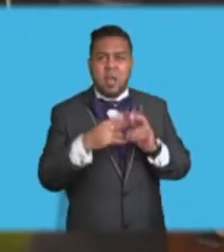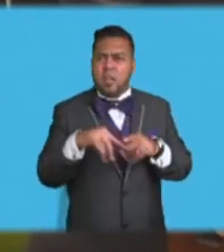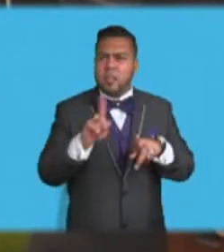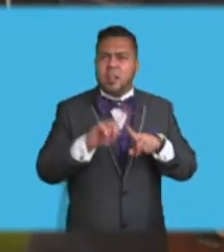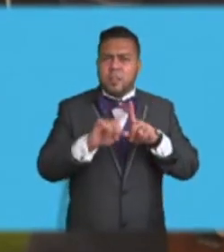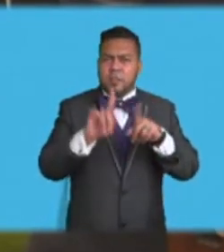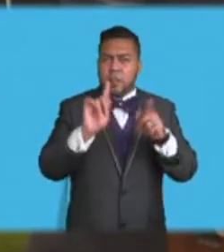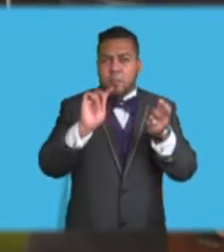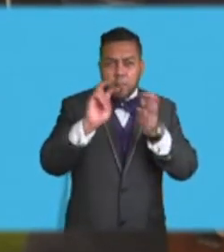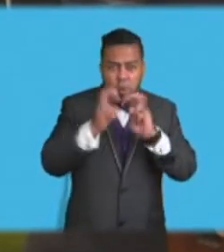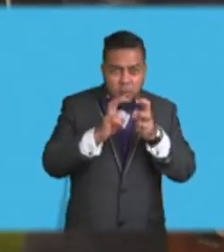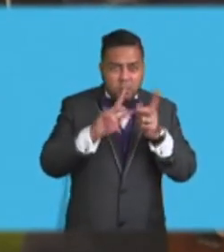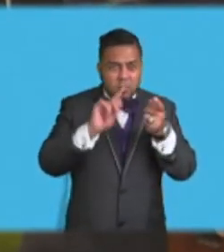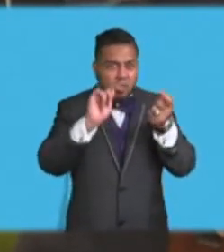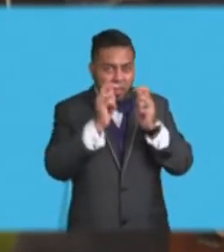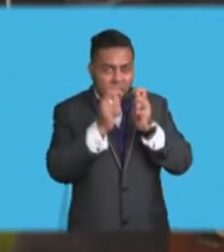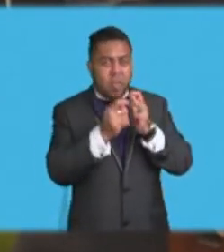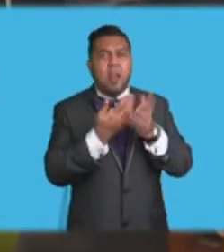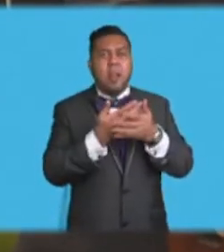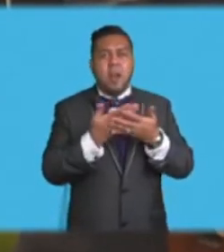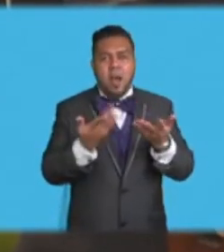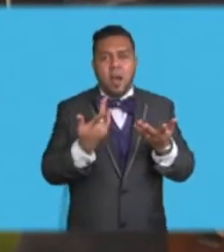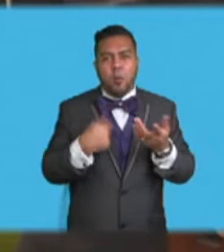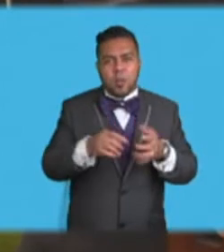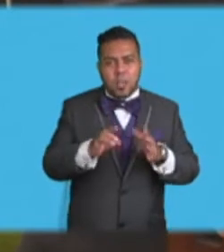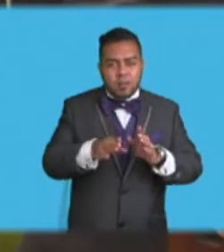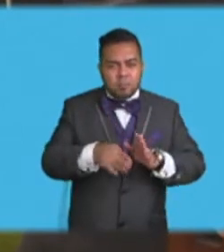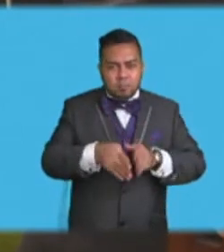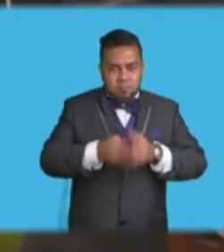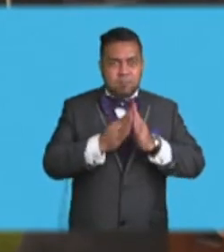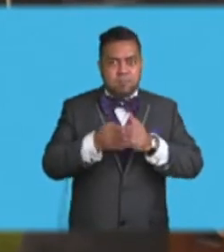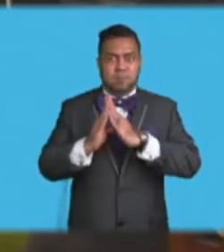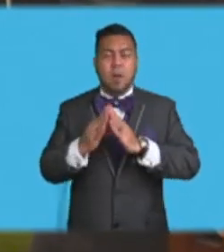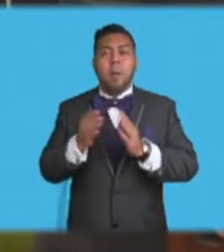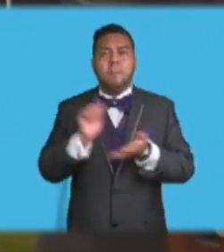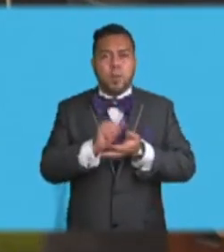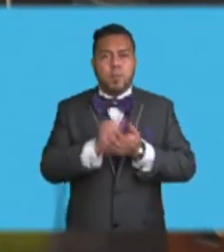vulnerabilities with the key objective of formulating and implementing financial sector